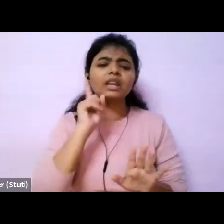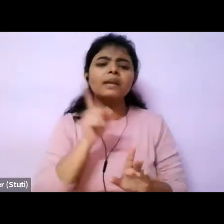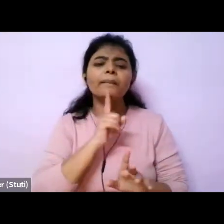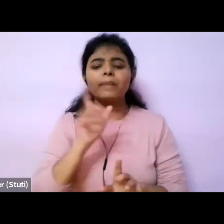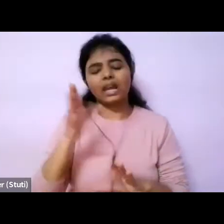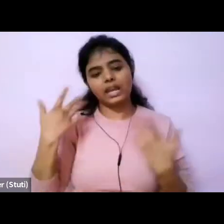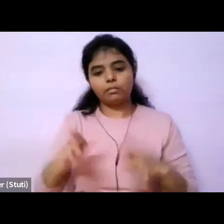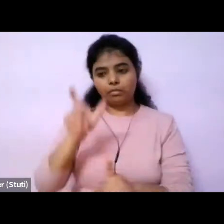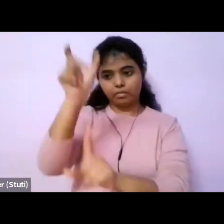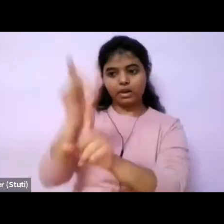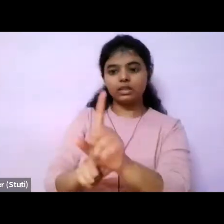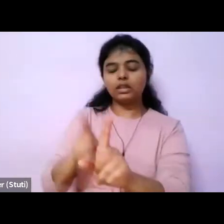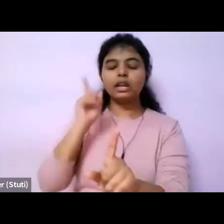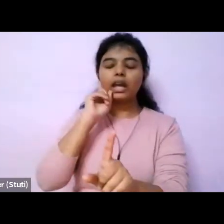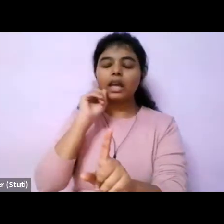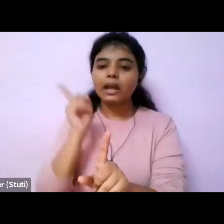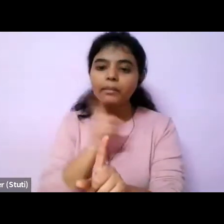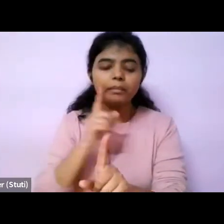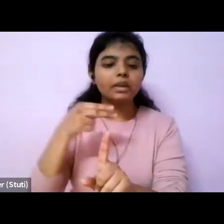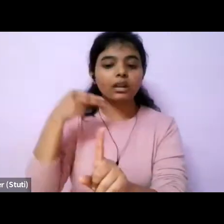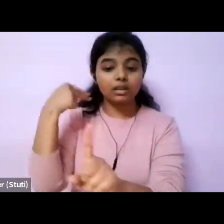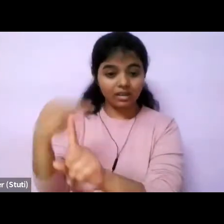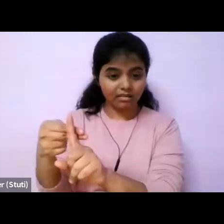that person with stigma in your eyes.